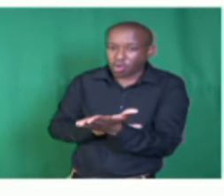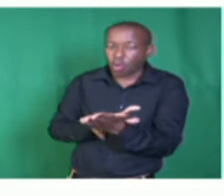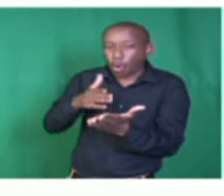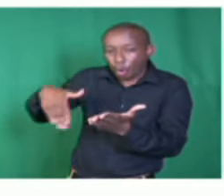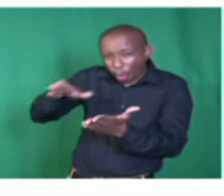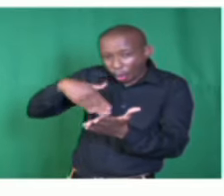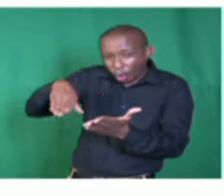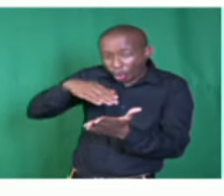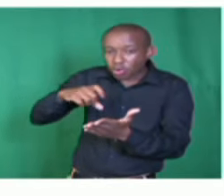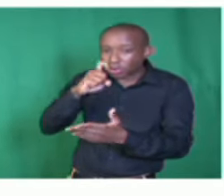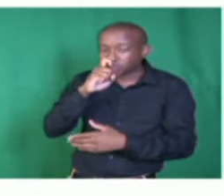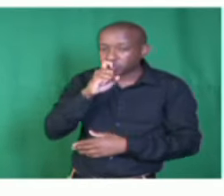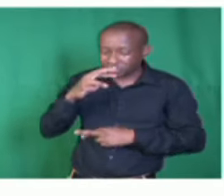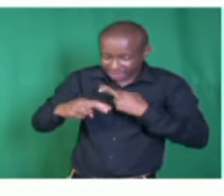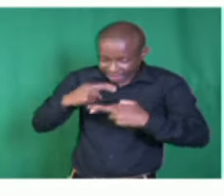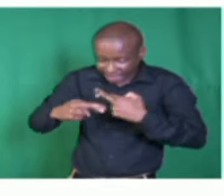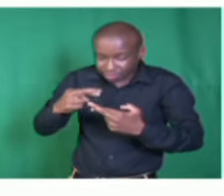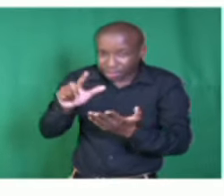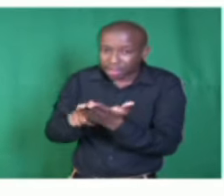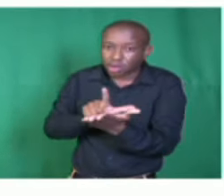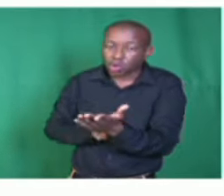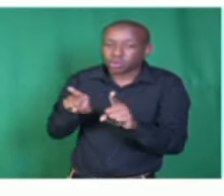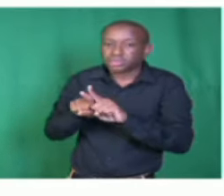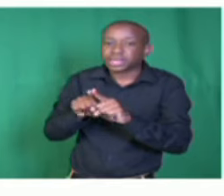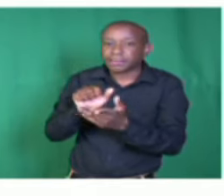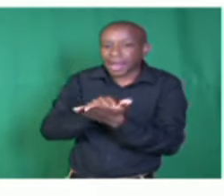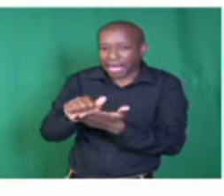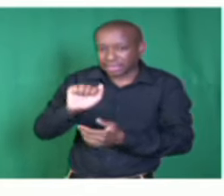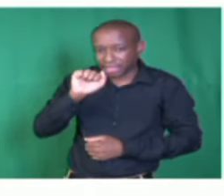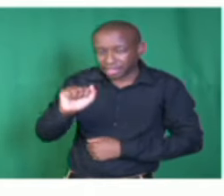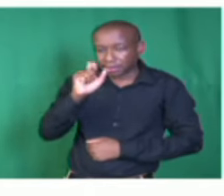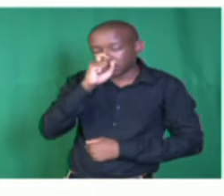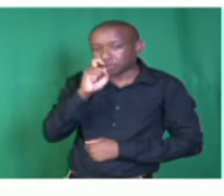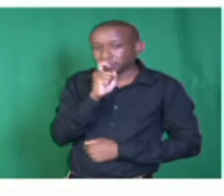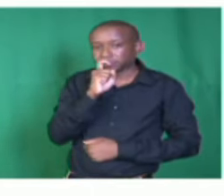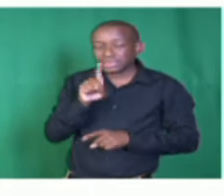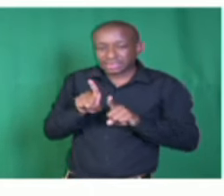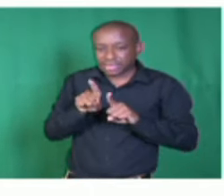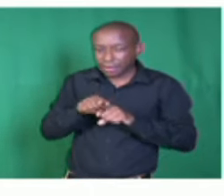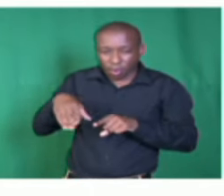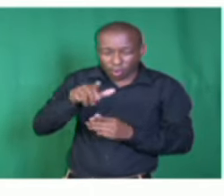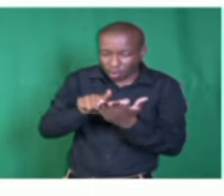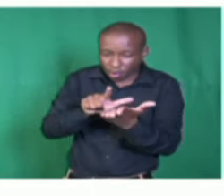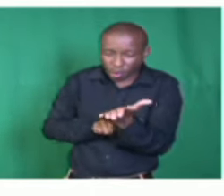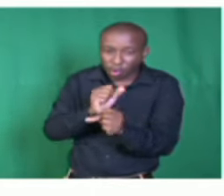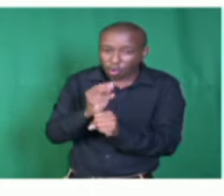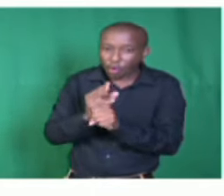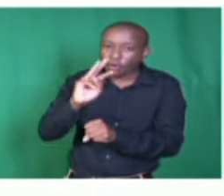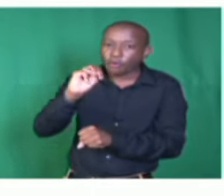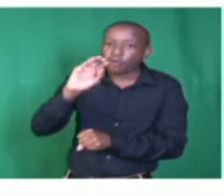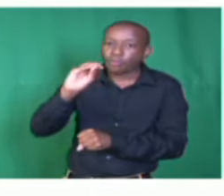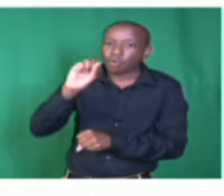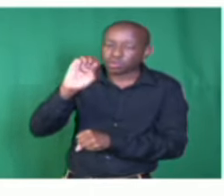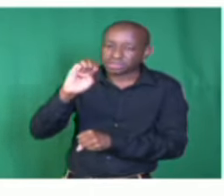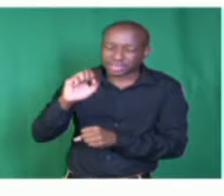the Jews. It was like a custom to the Jews. The law of Moses was like a tradition to the